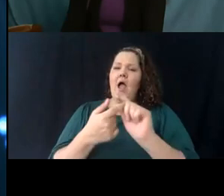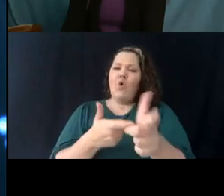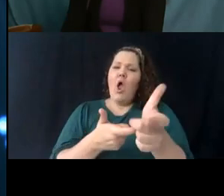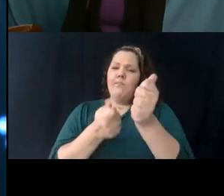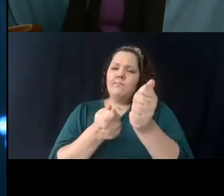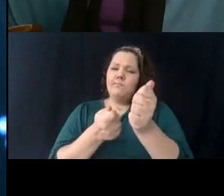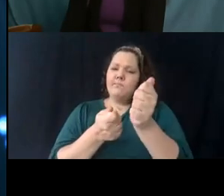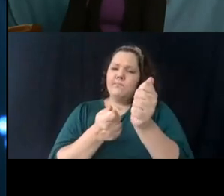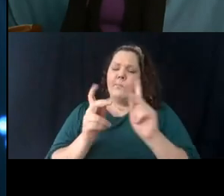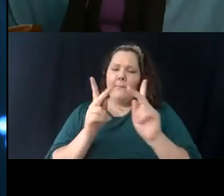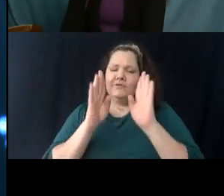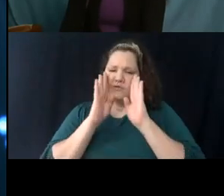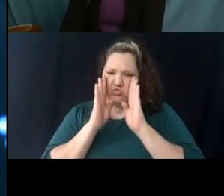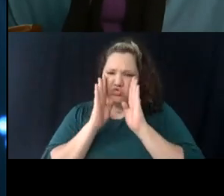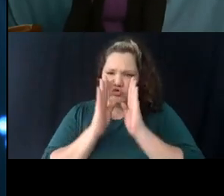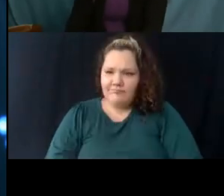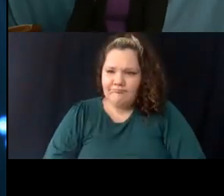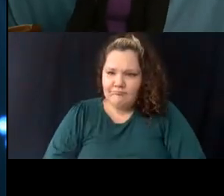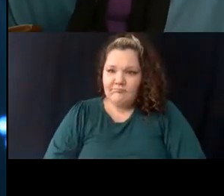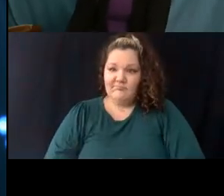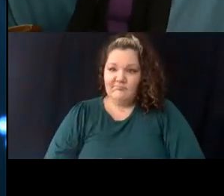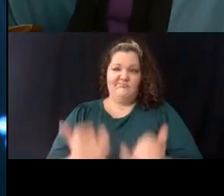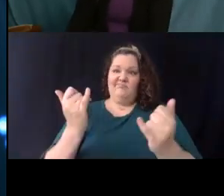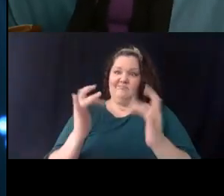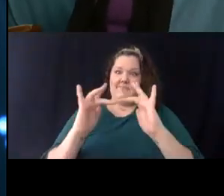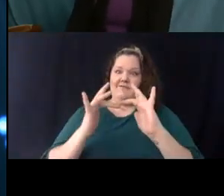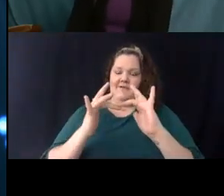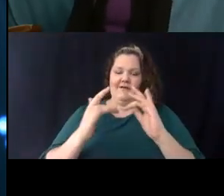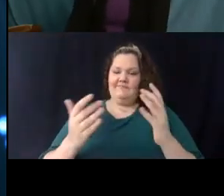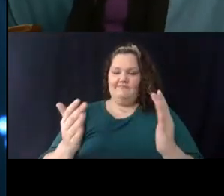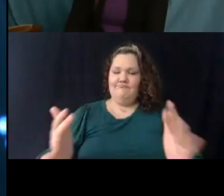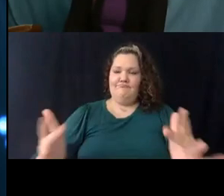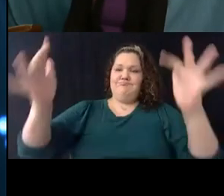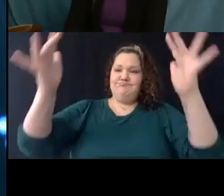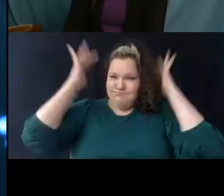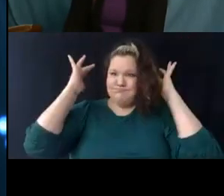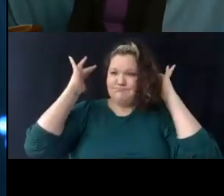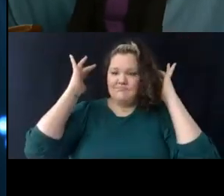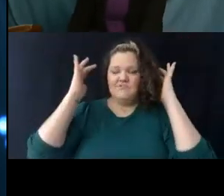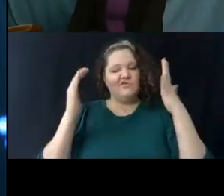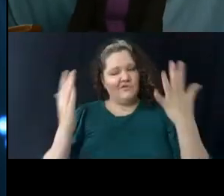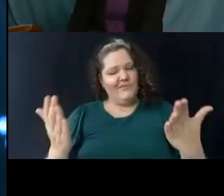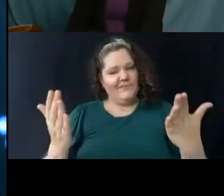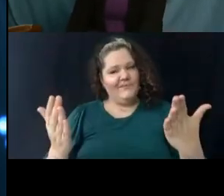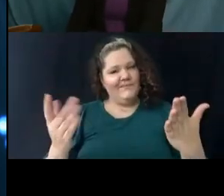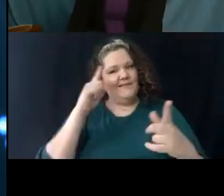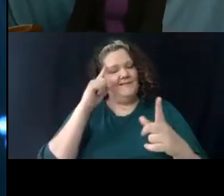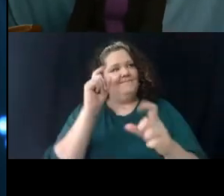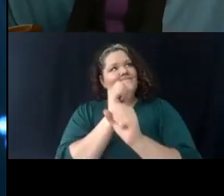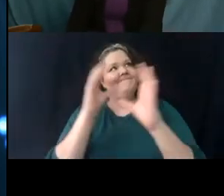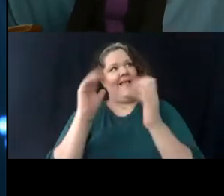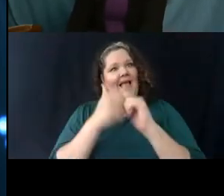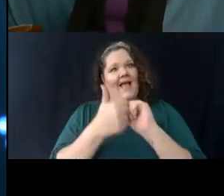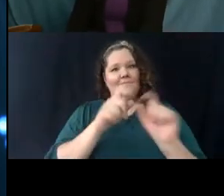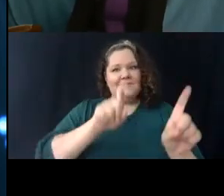used to. Often short chunks of information is much more engaging for people in general. So online